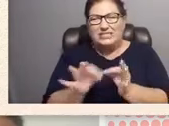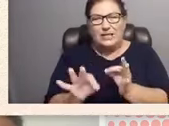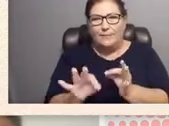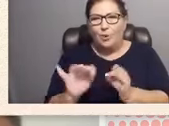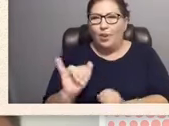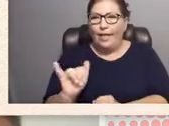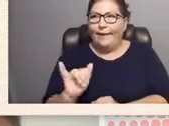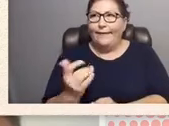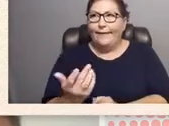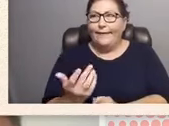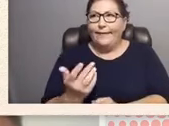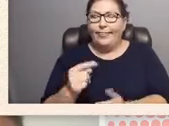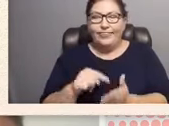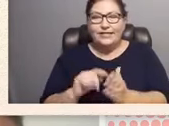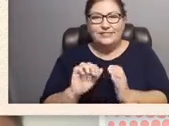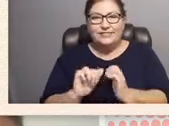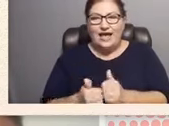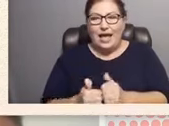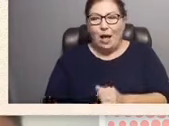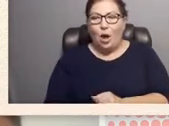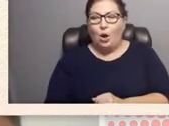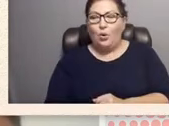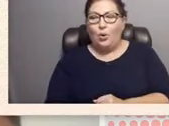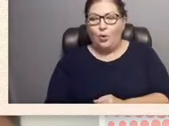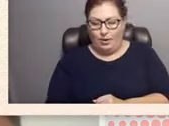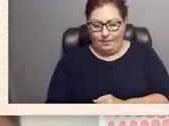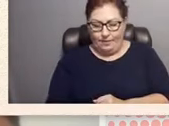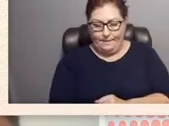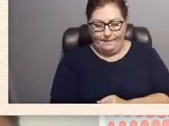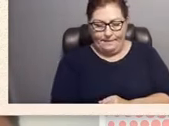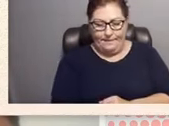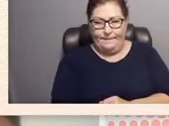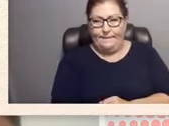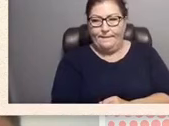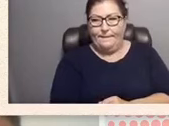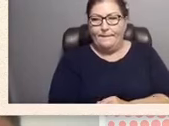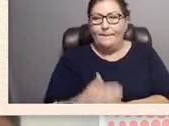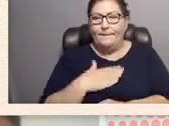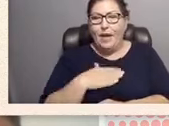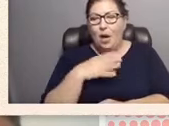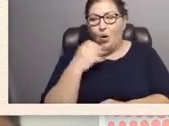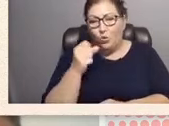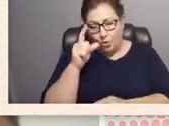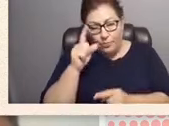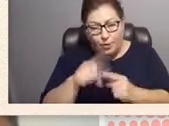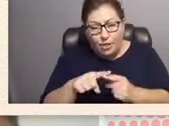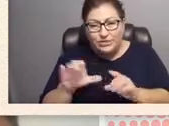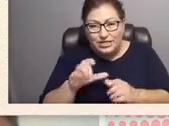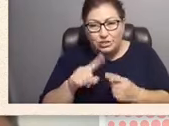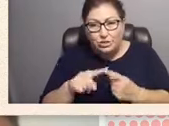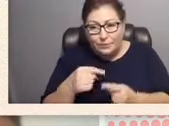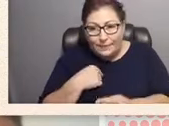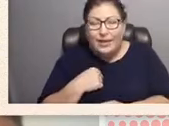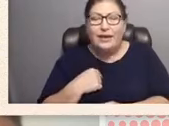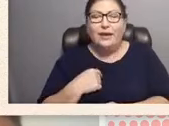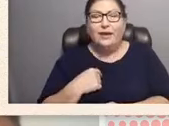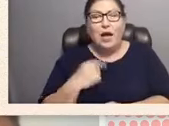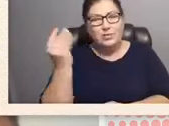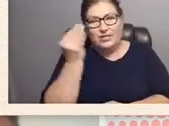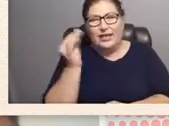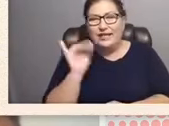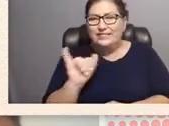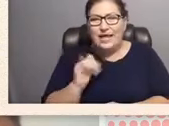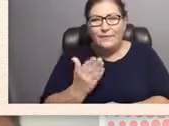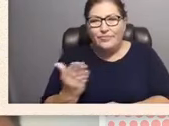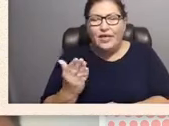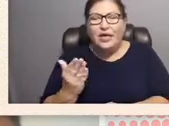is how my older brothers, your older brothers, did to me. So I was thinking like it's the same thing. It just keeps